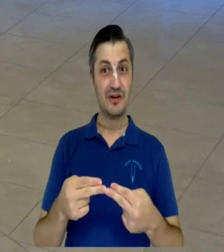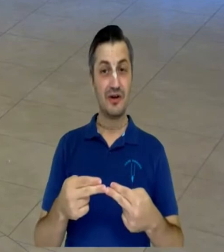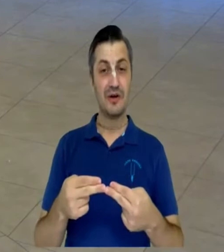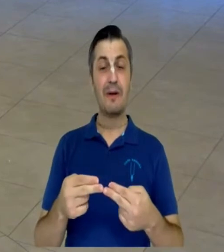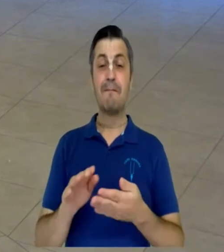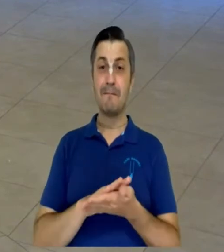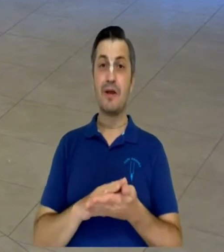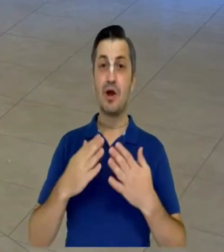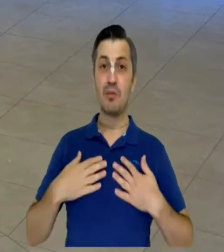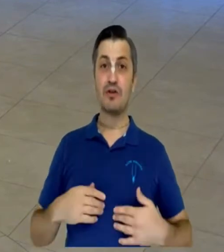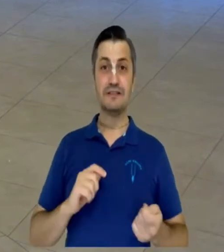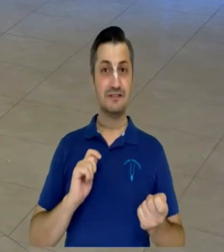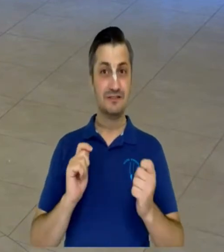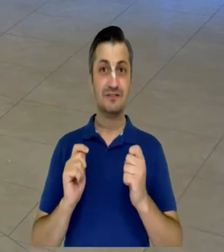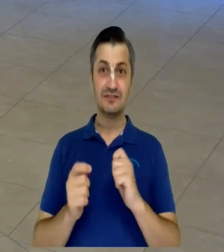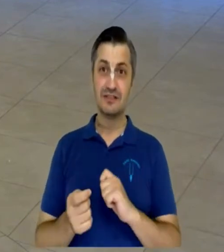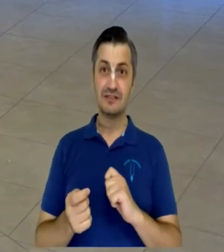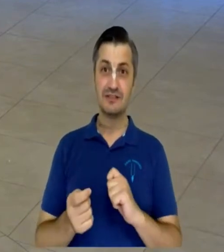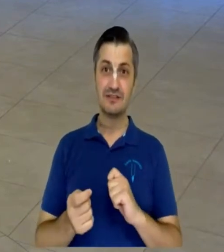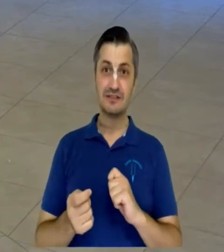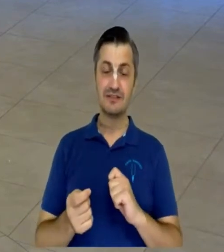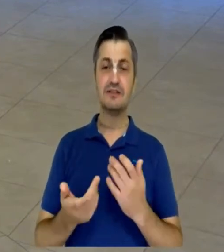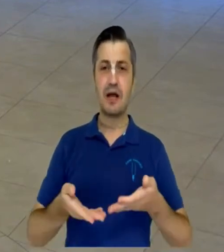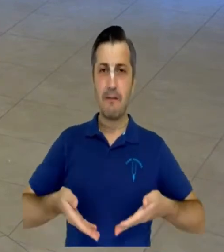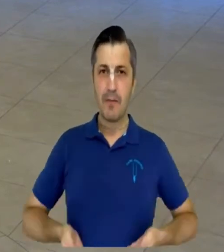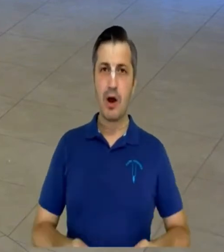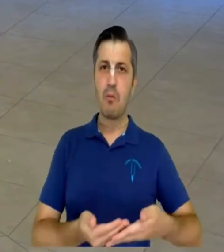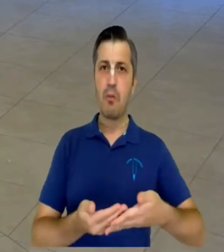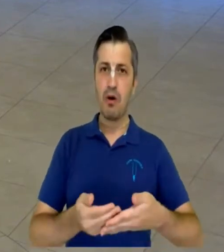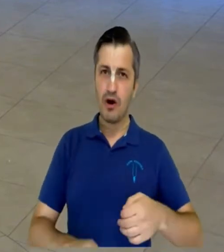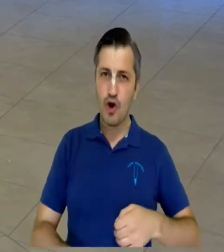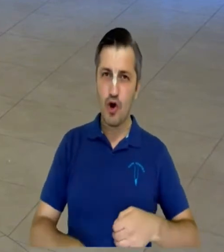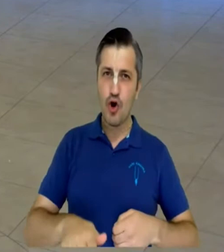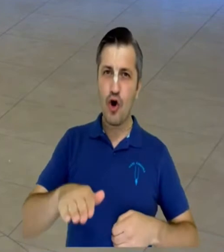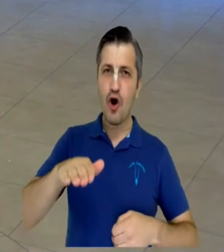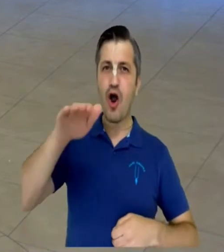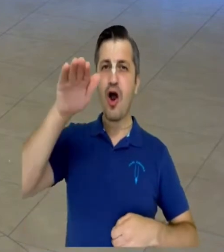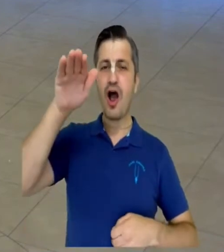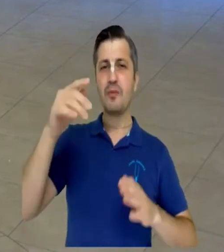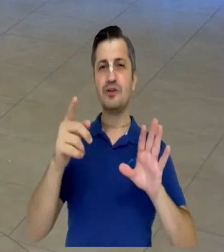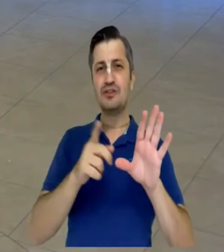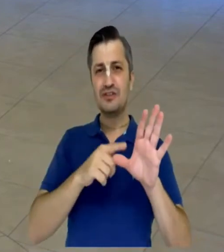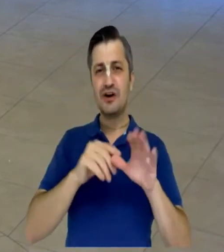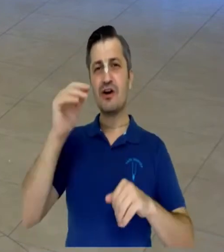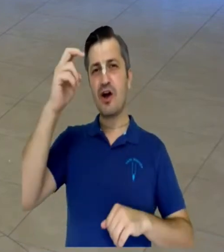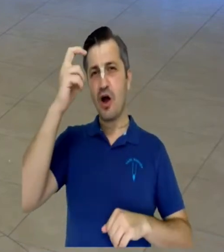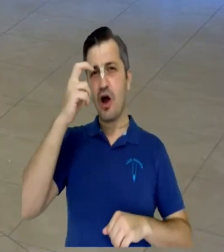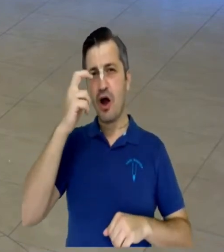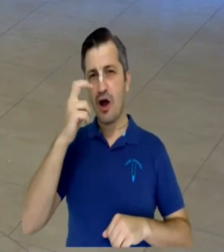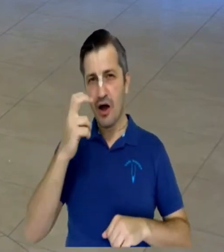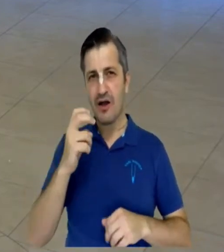that we are experiencing or seeing other experience, people who might be dear